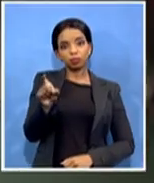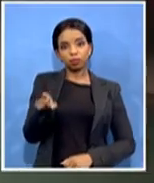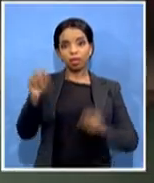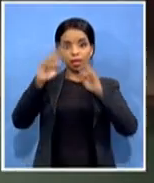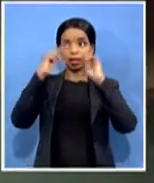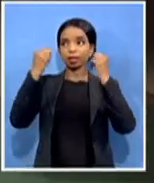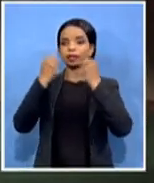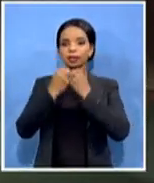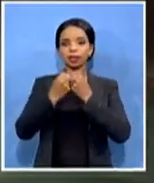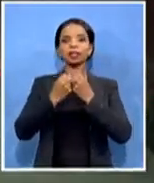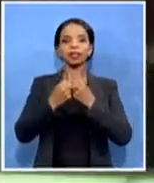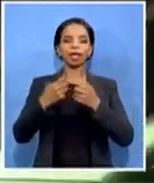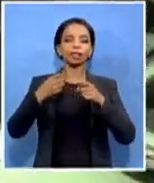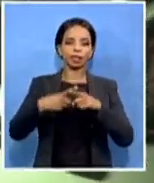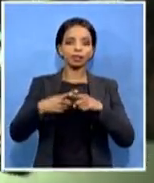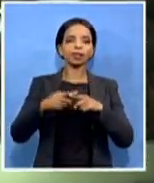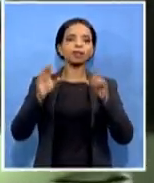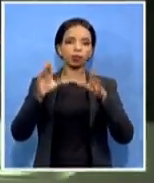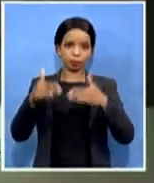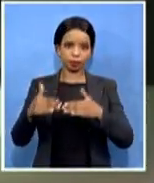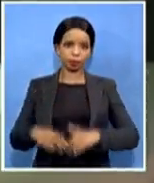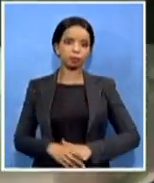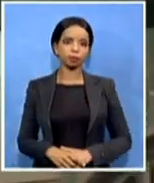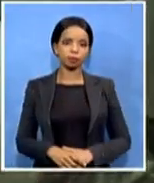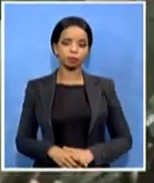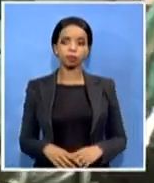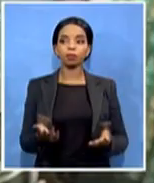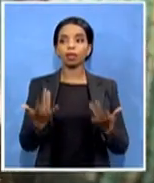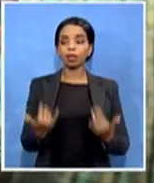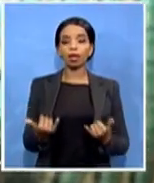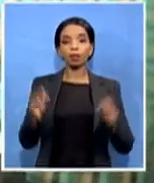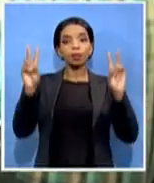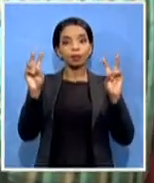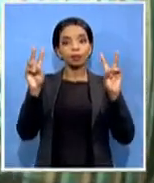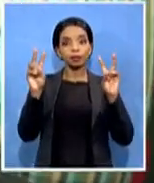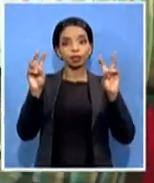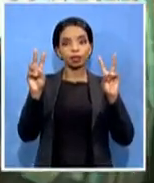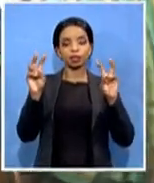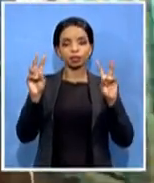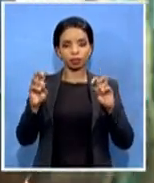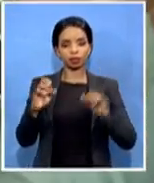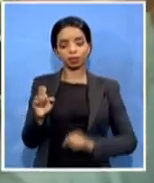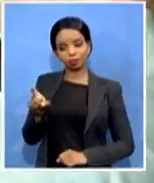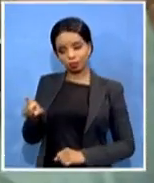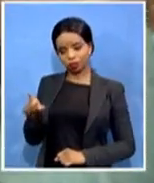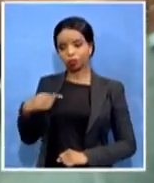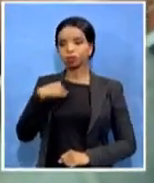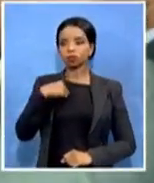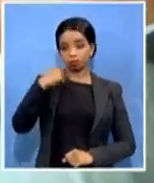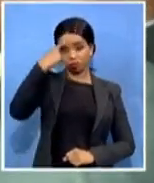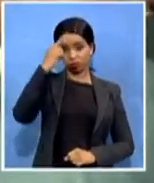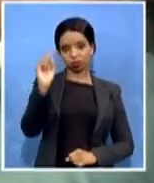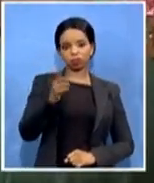NEC. Now, on the issues of logistics and all that, I think it is government that can answer